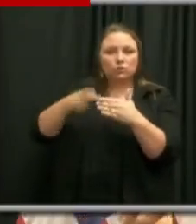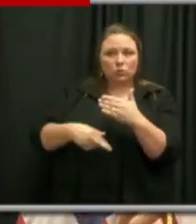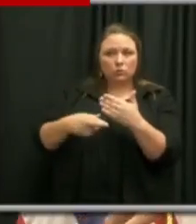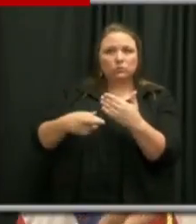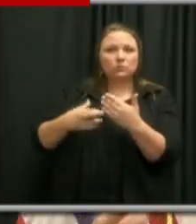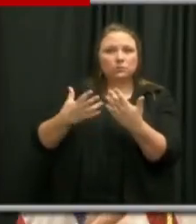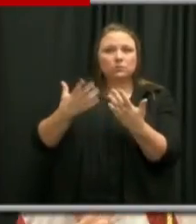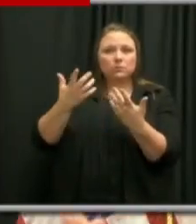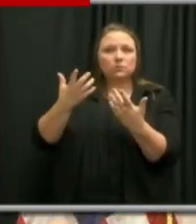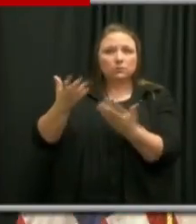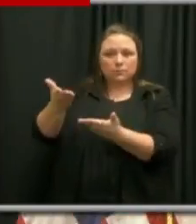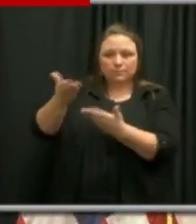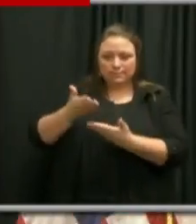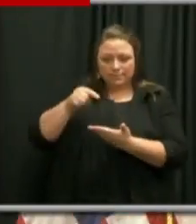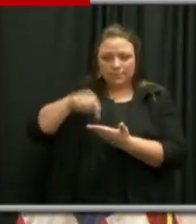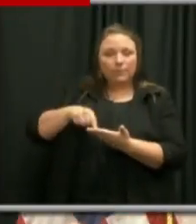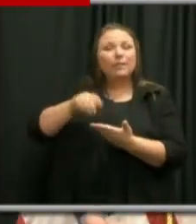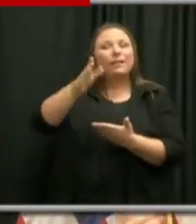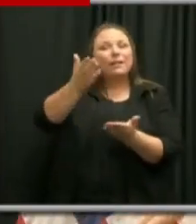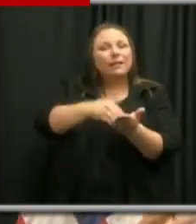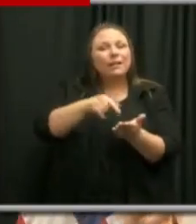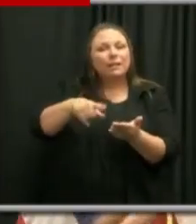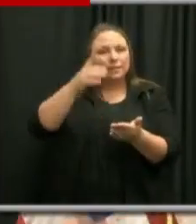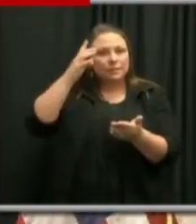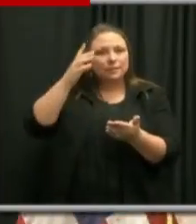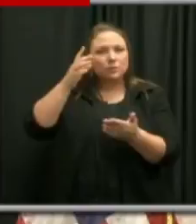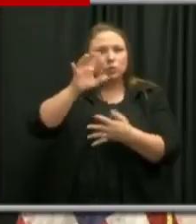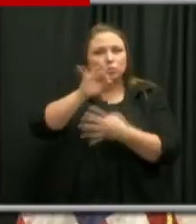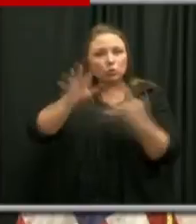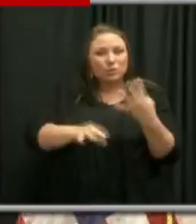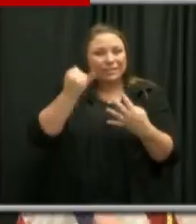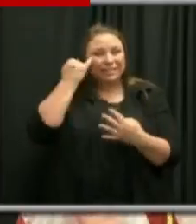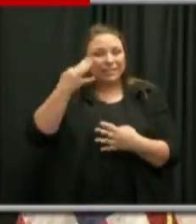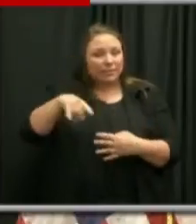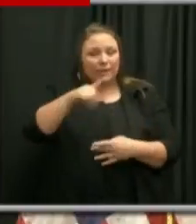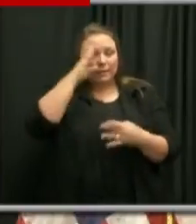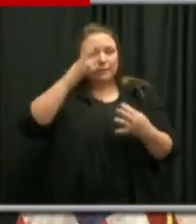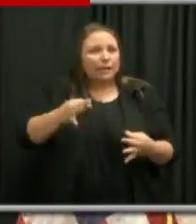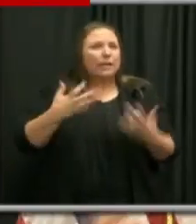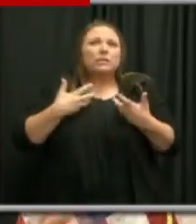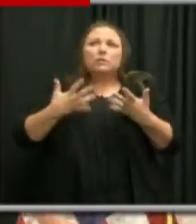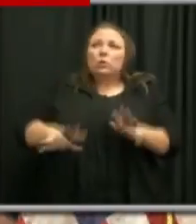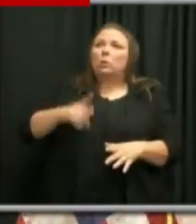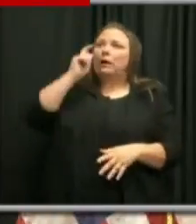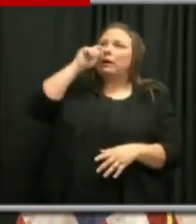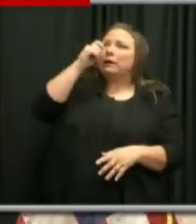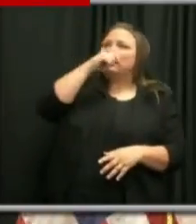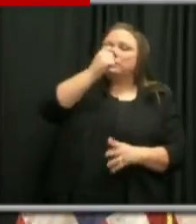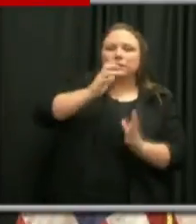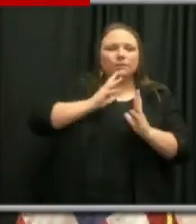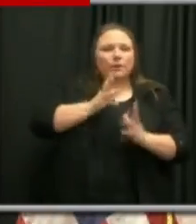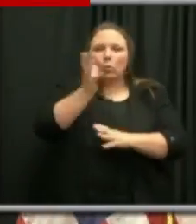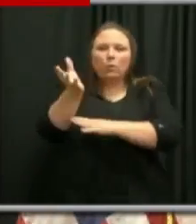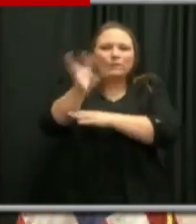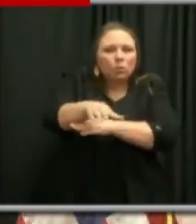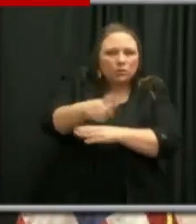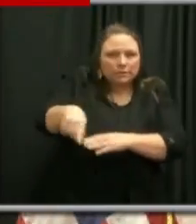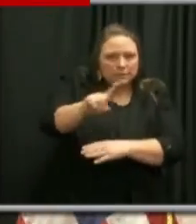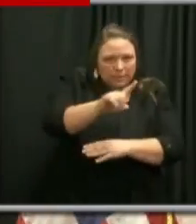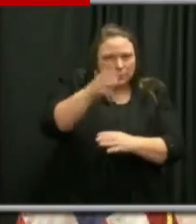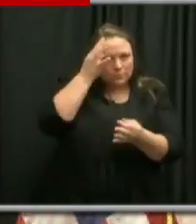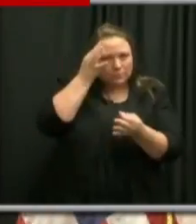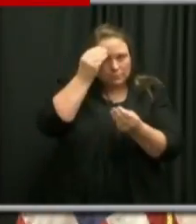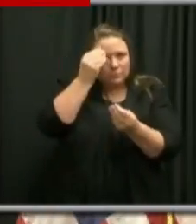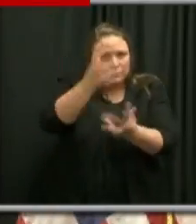again, this is a choice. I mean, if an individual chooses not to be tested, we're not going to force a test on them. I want to highlight that. It's